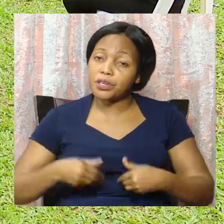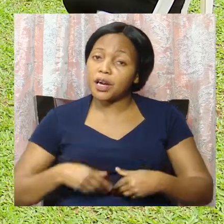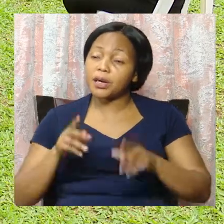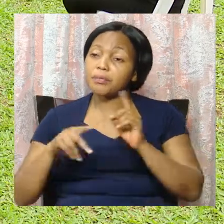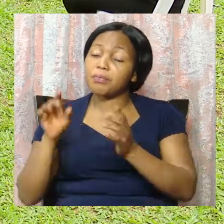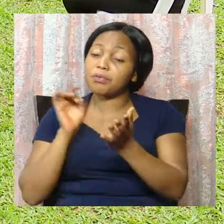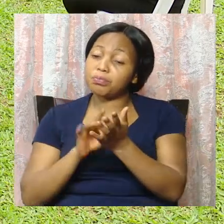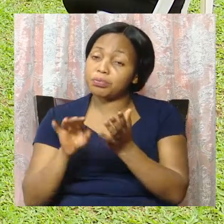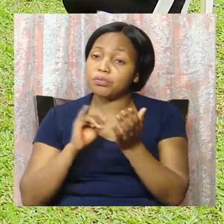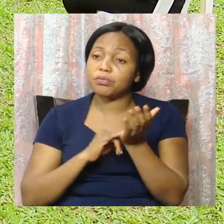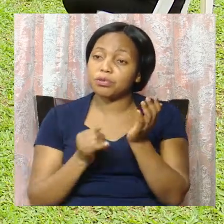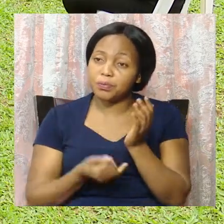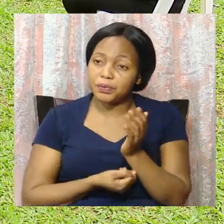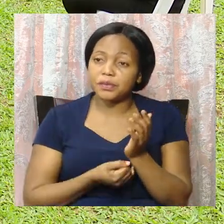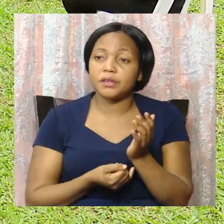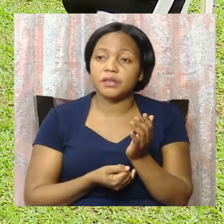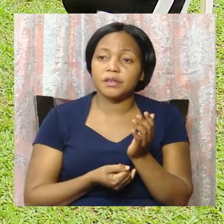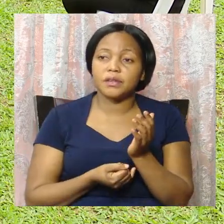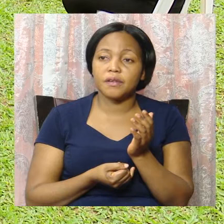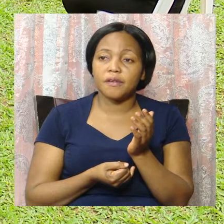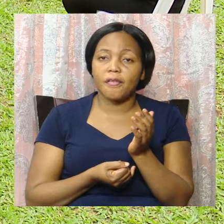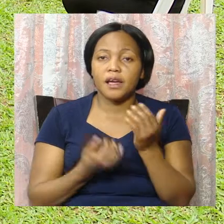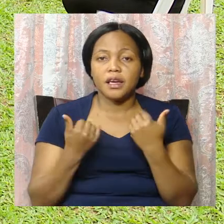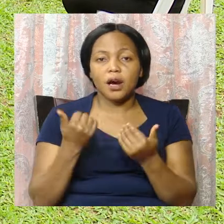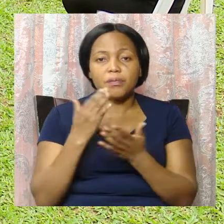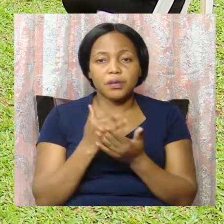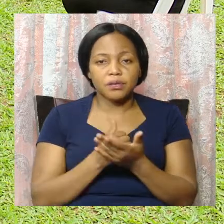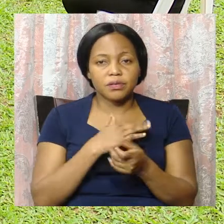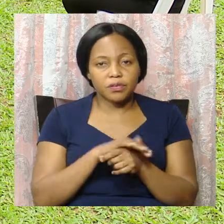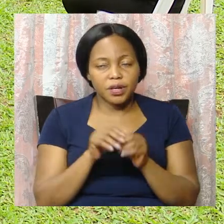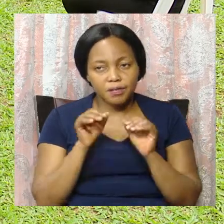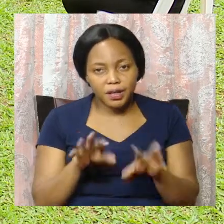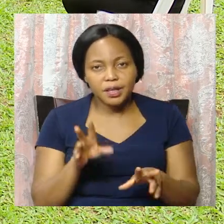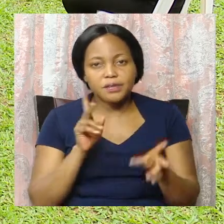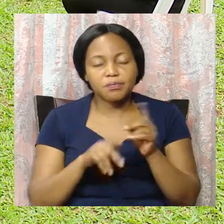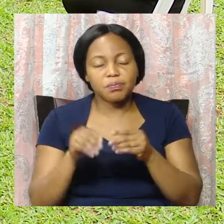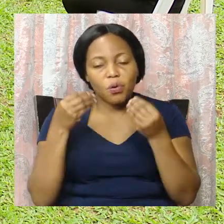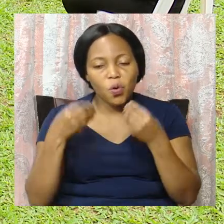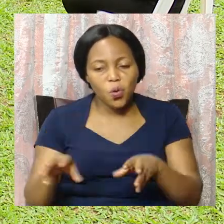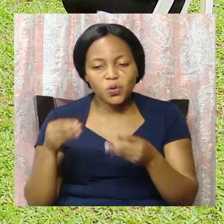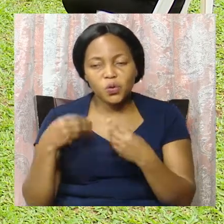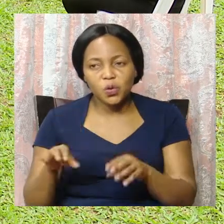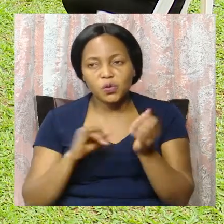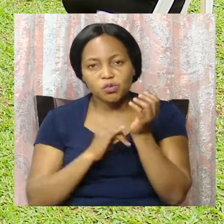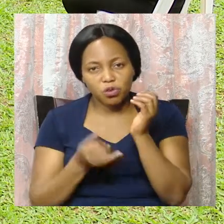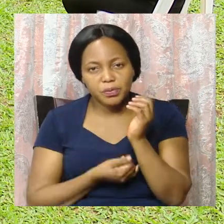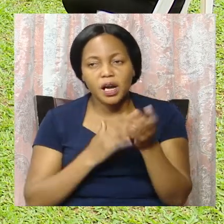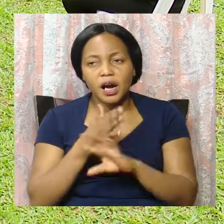young people. And already we had kind of unemployment, a lot of it, and COVID-19 has made it worse, resulting